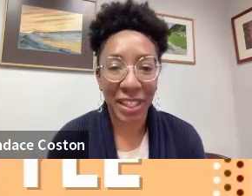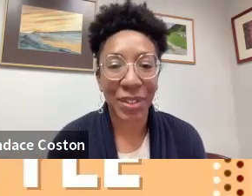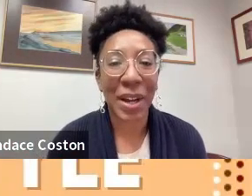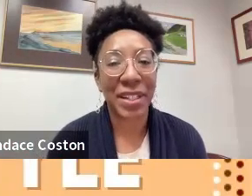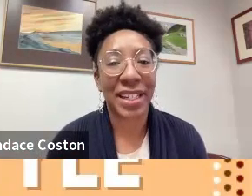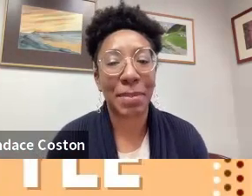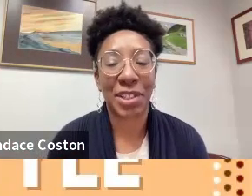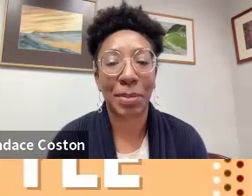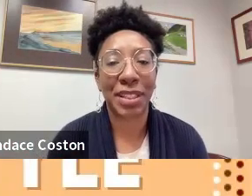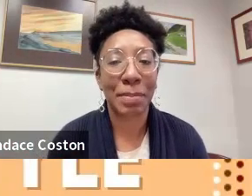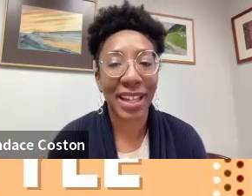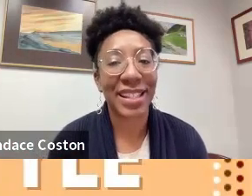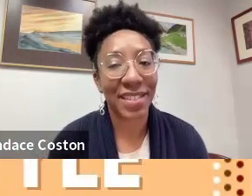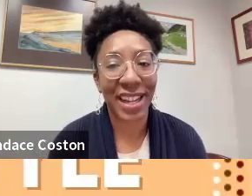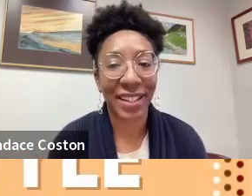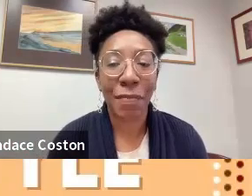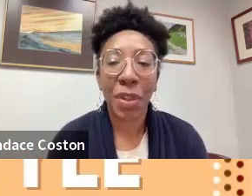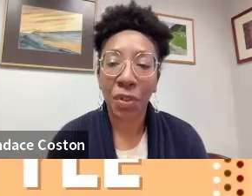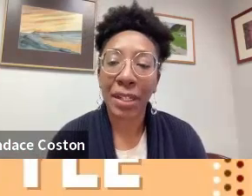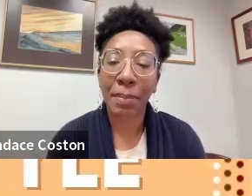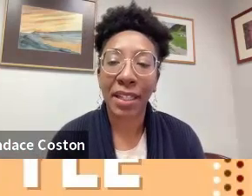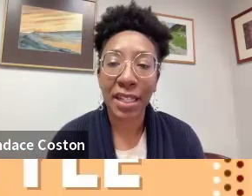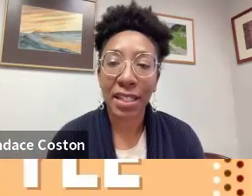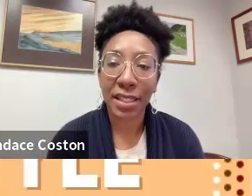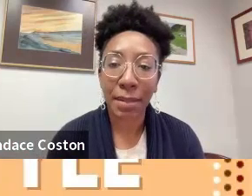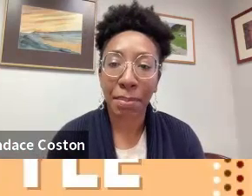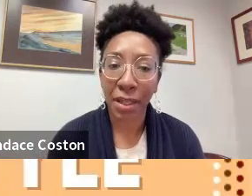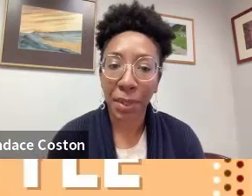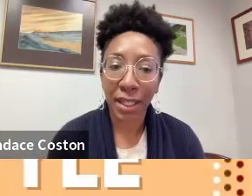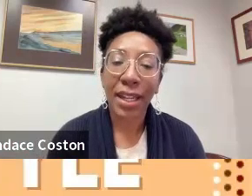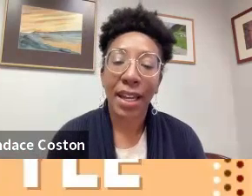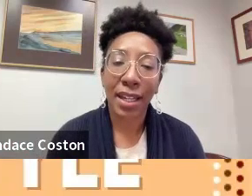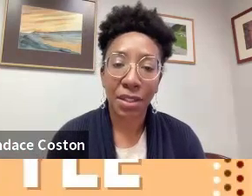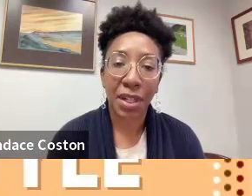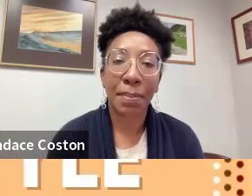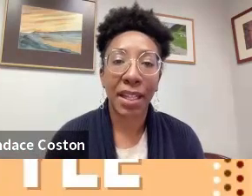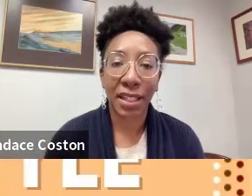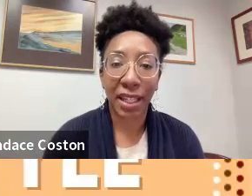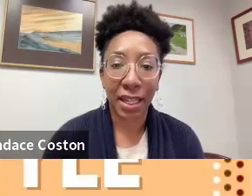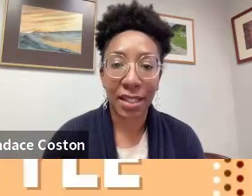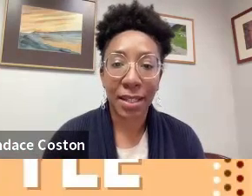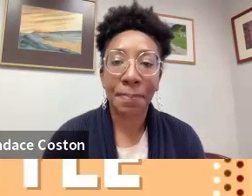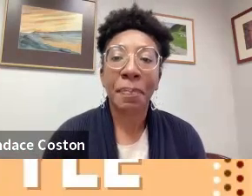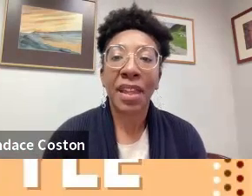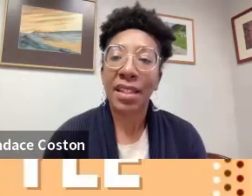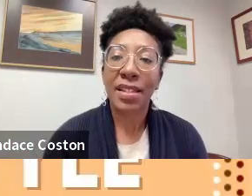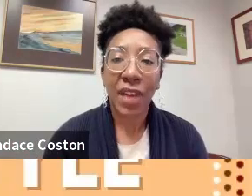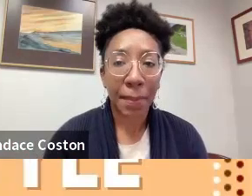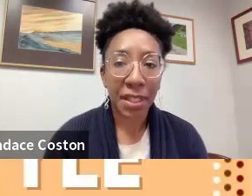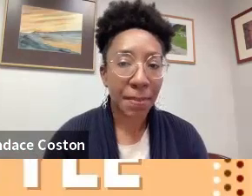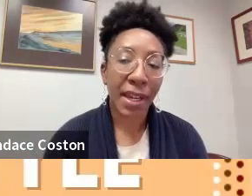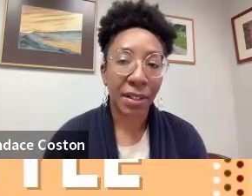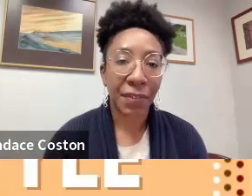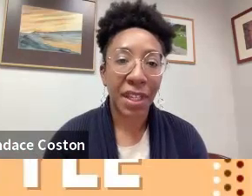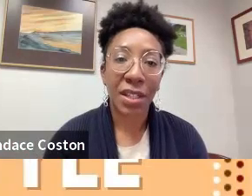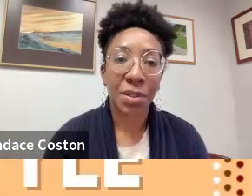share with you our next picture book, Miles of Style, written by Lisa D. Brathwaite and illustrated by Lynn Gaines. This